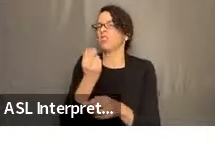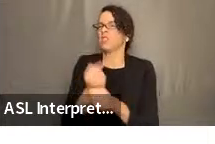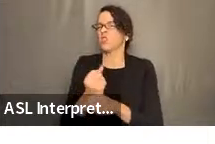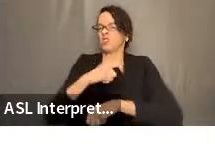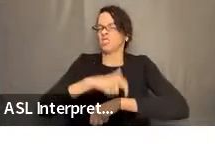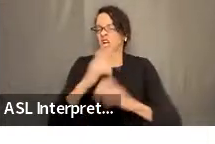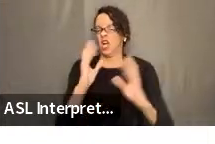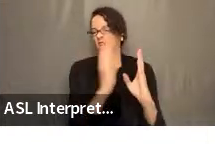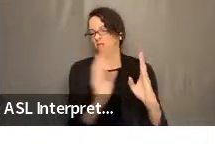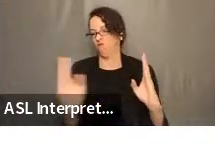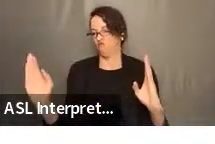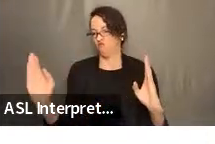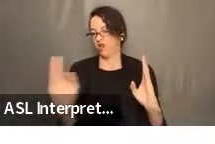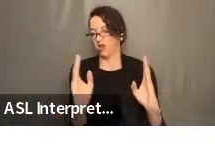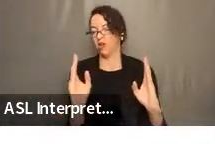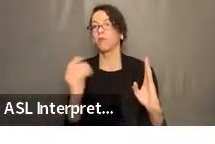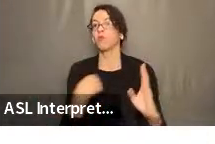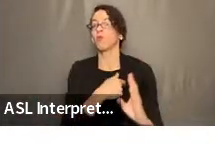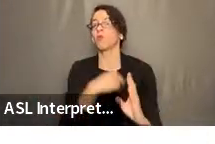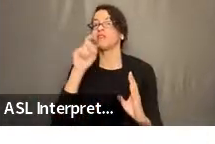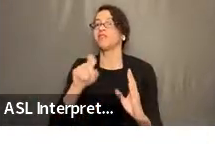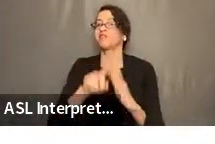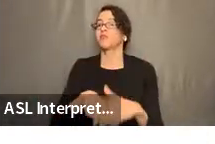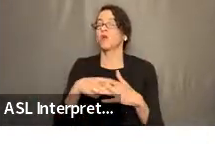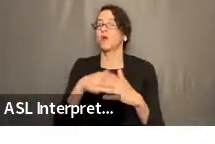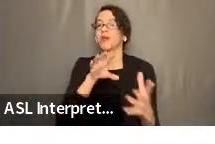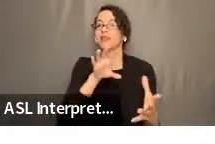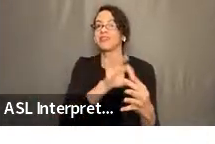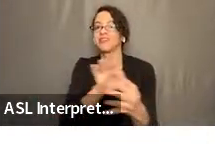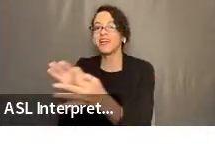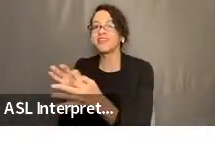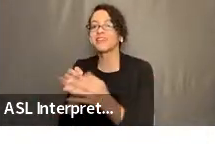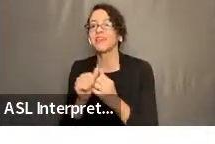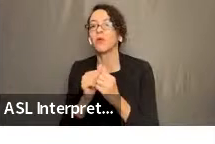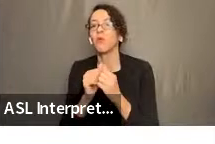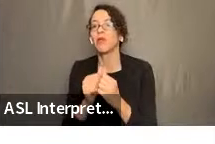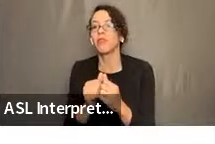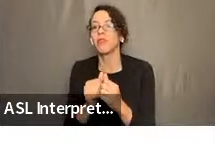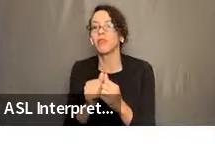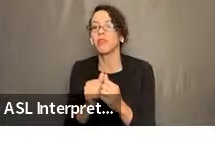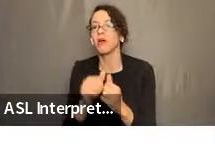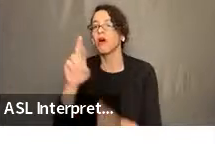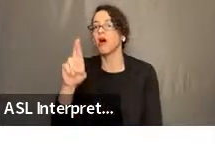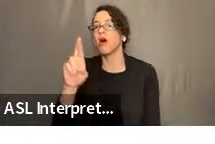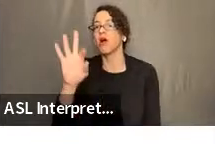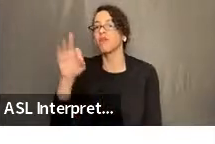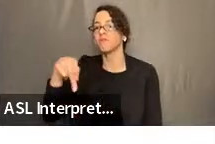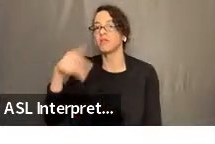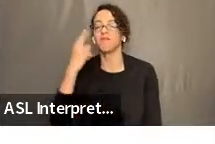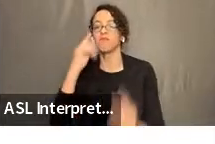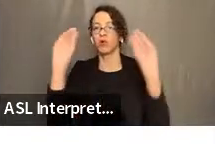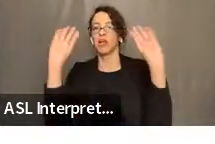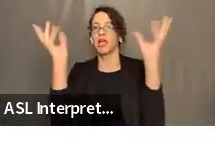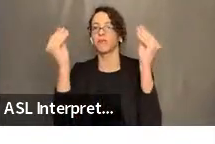to start connecting with a RFP for our ambulance system